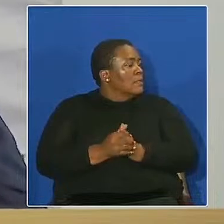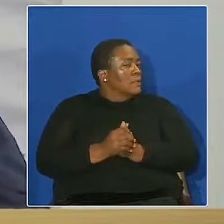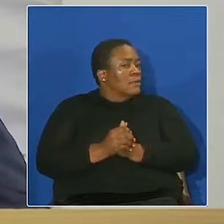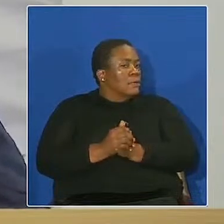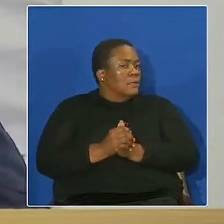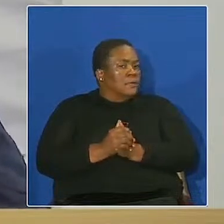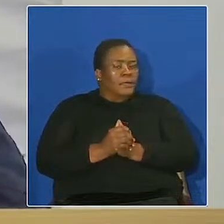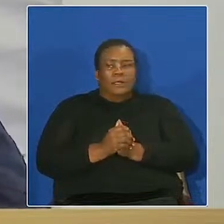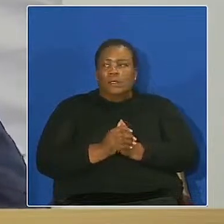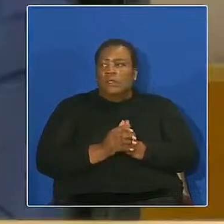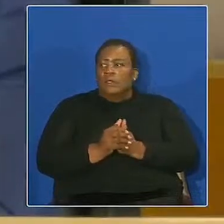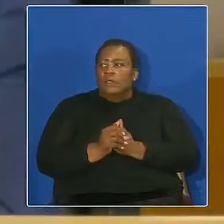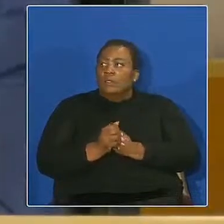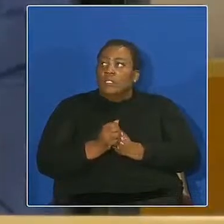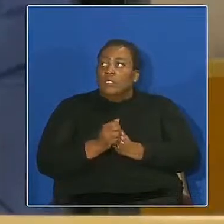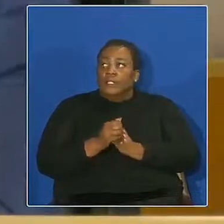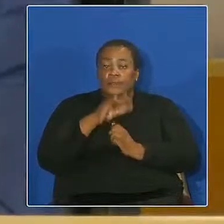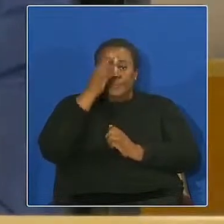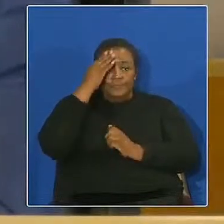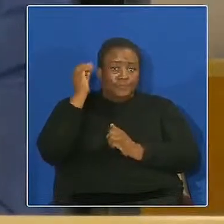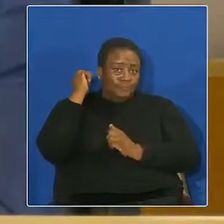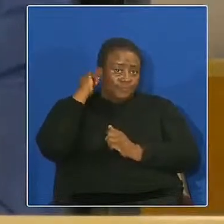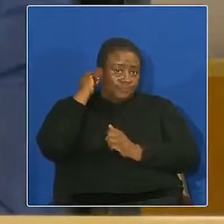Noted, Commissioner.